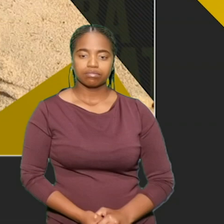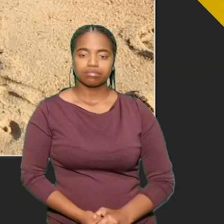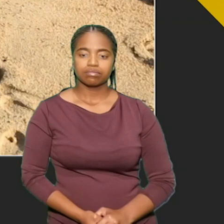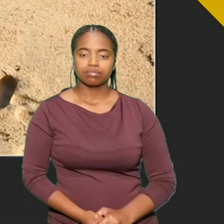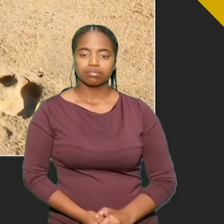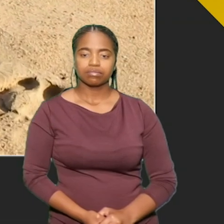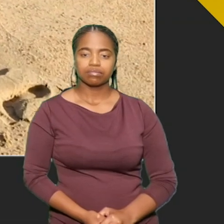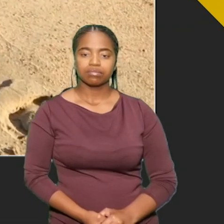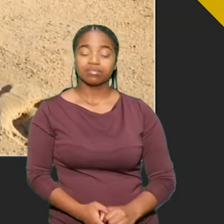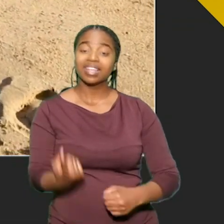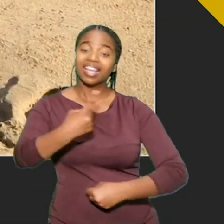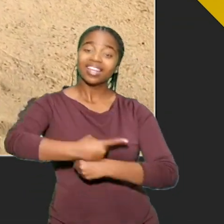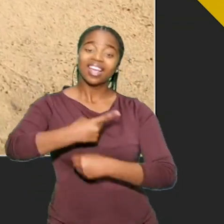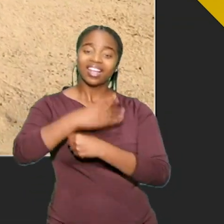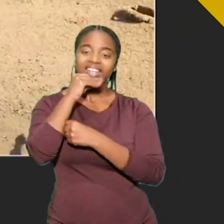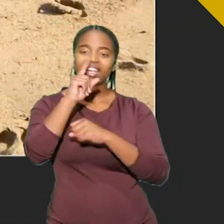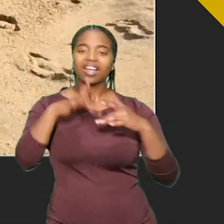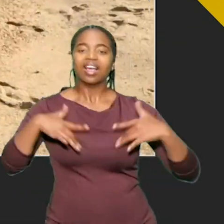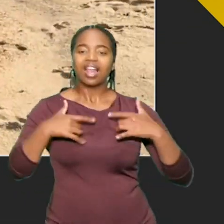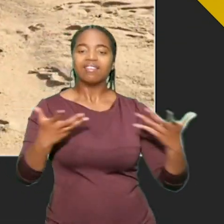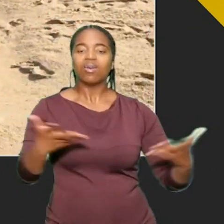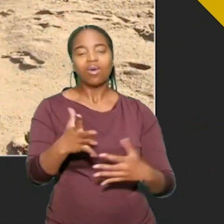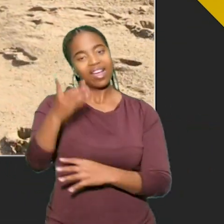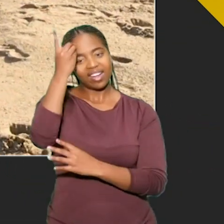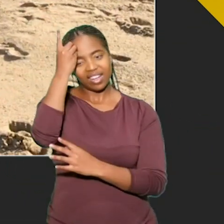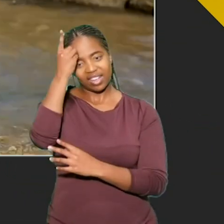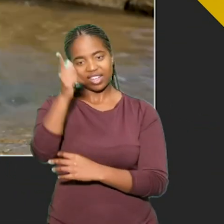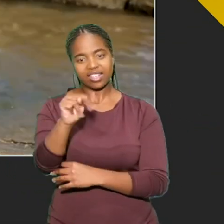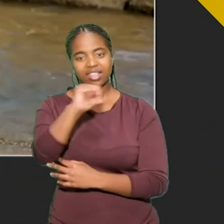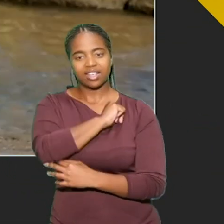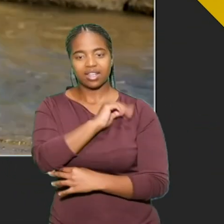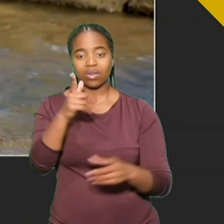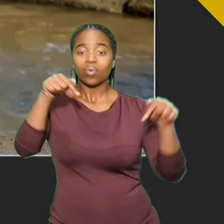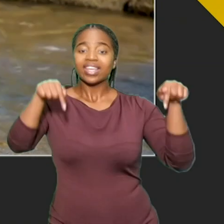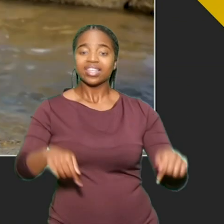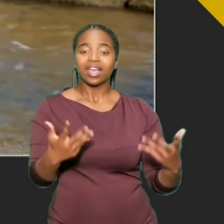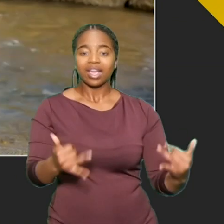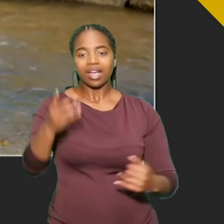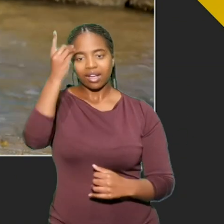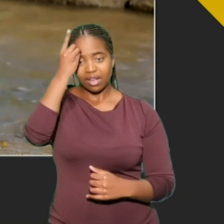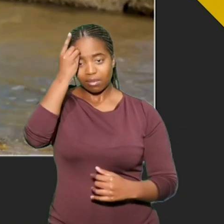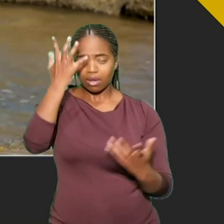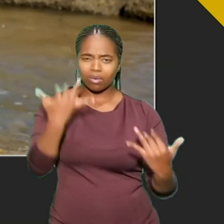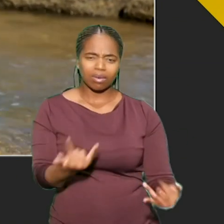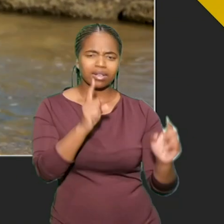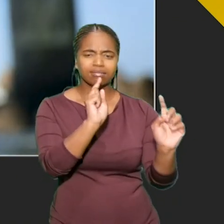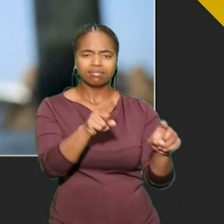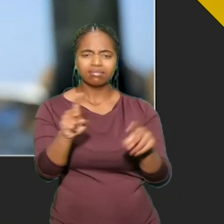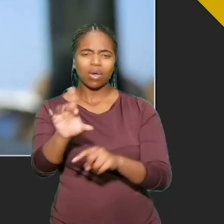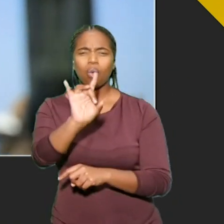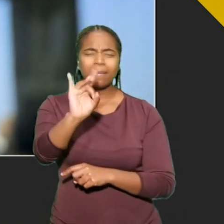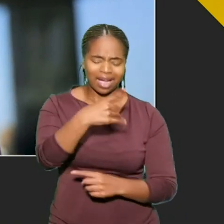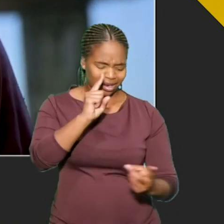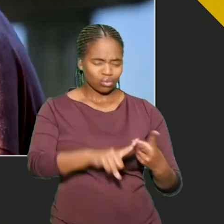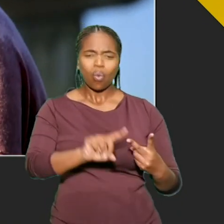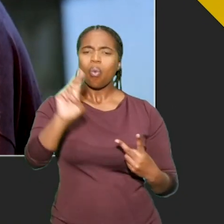Daily Thetha family, we are coming to you live from the KZN, KwaZulu-Natal is where we are, Durban to be exact. We're going to be here in the townships here, Bokwamashu,